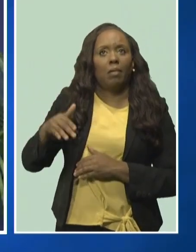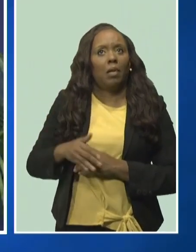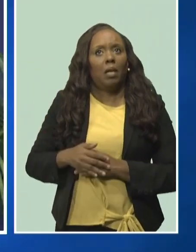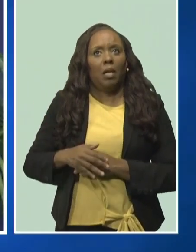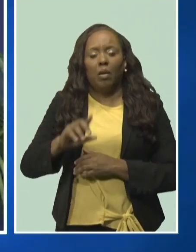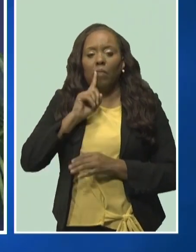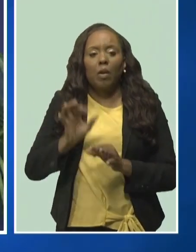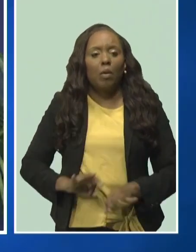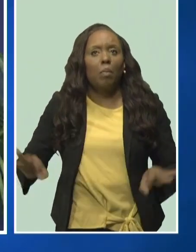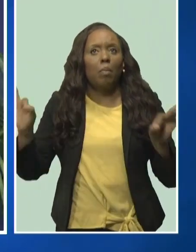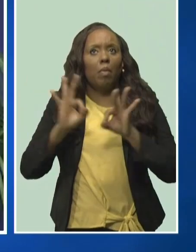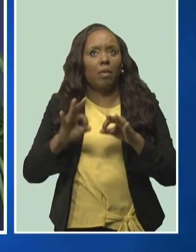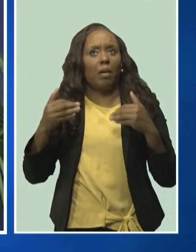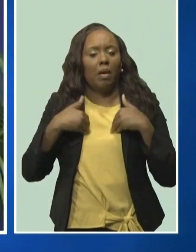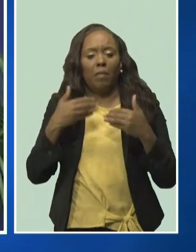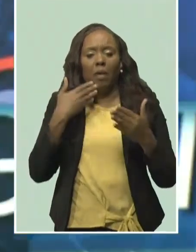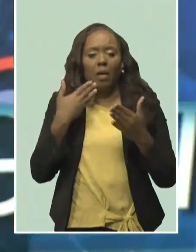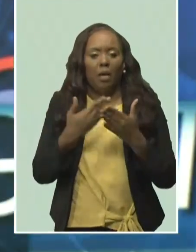program.